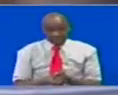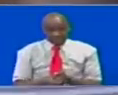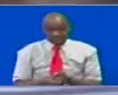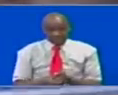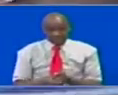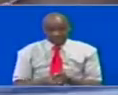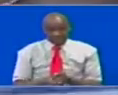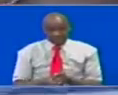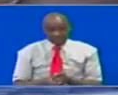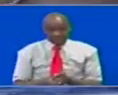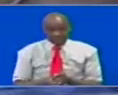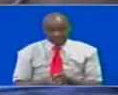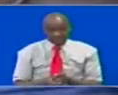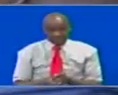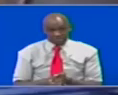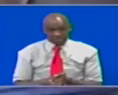Excuse me.